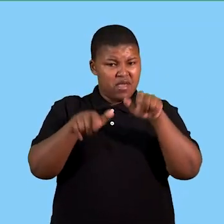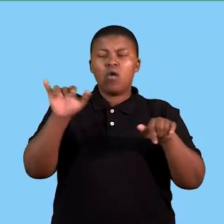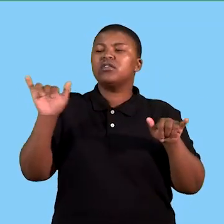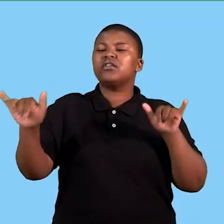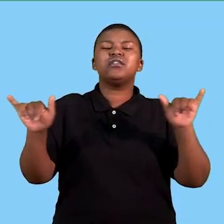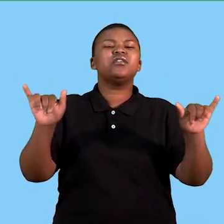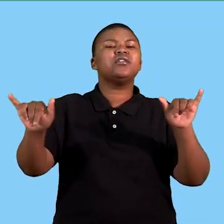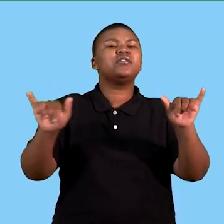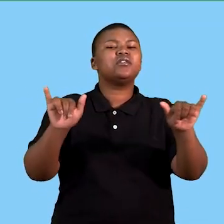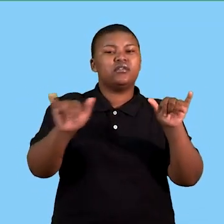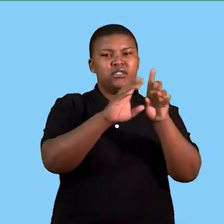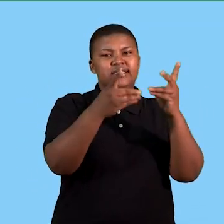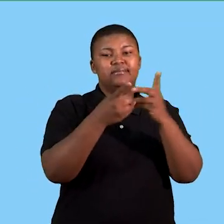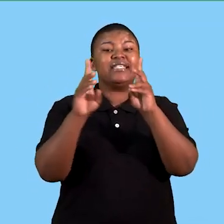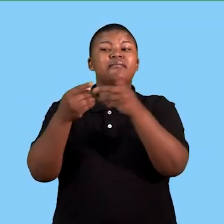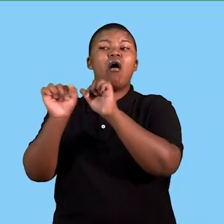remain in their departments.